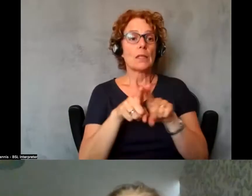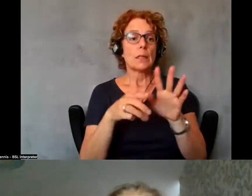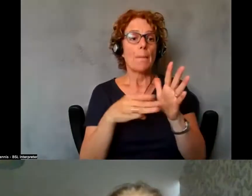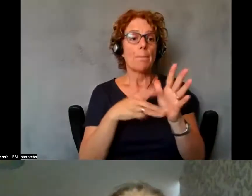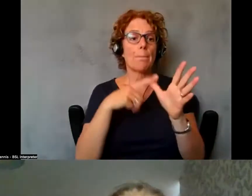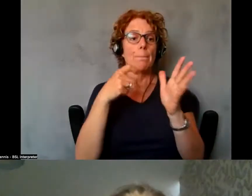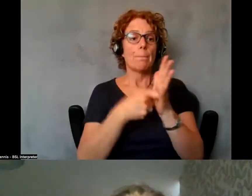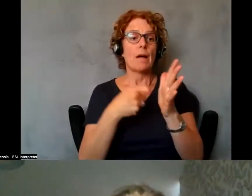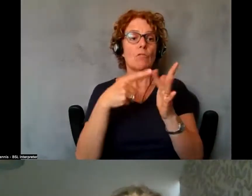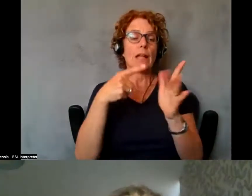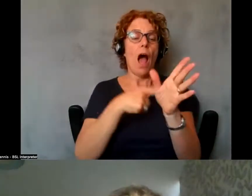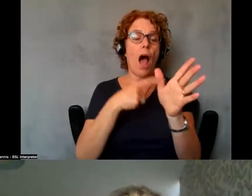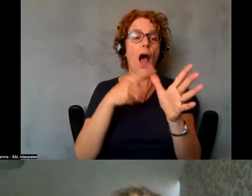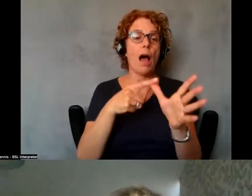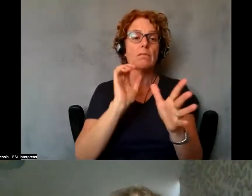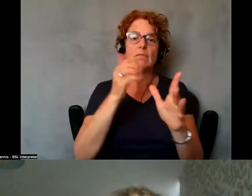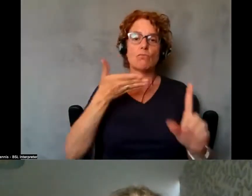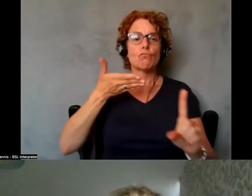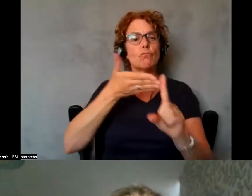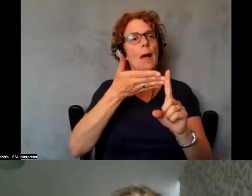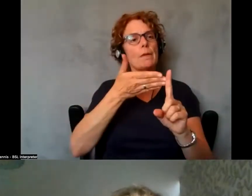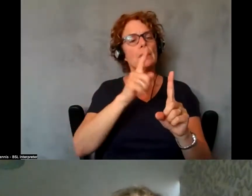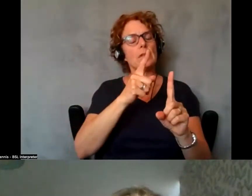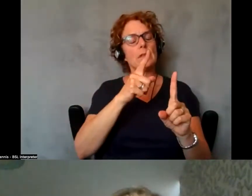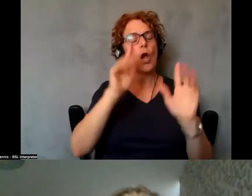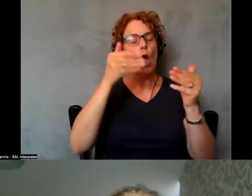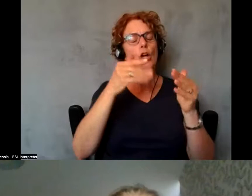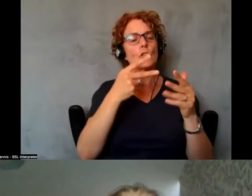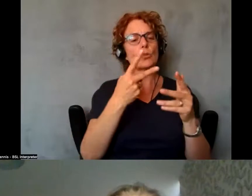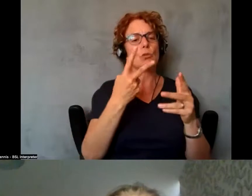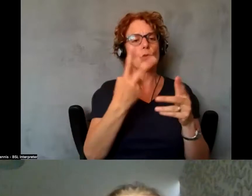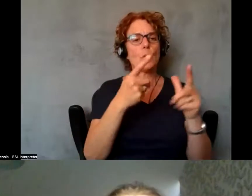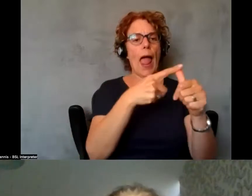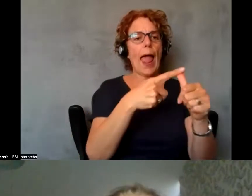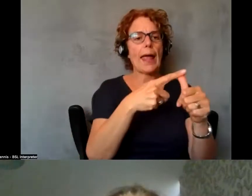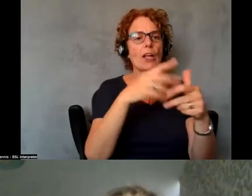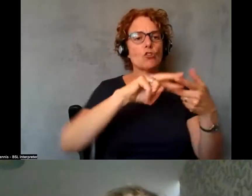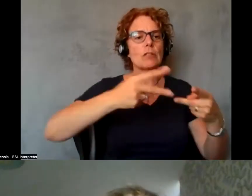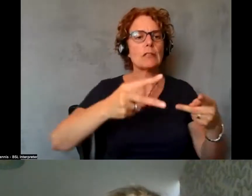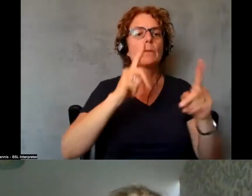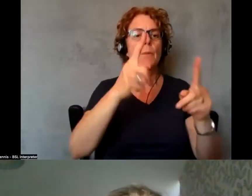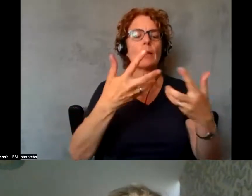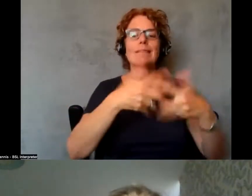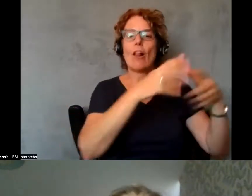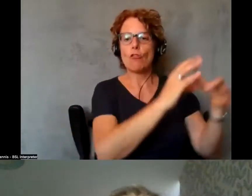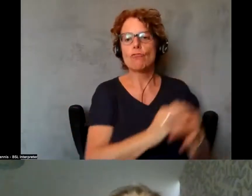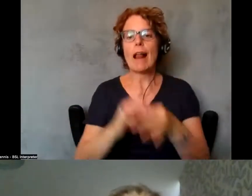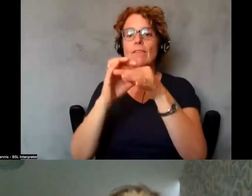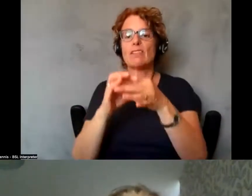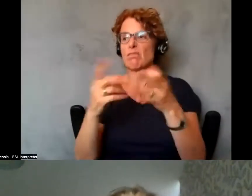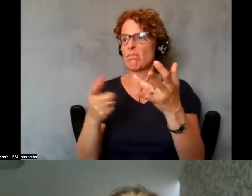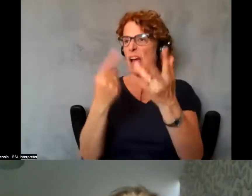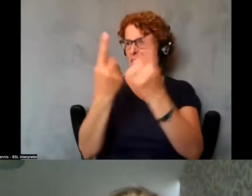the USH2A gene as her primary target for that particular project, but the technology will be very relevant to other